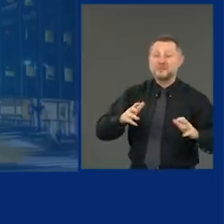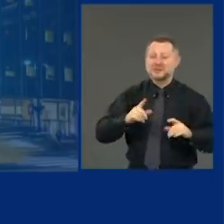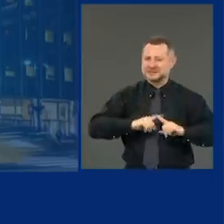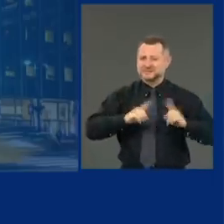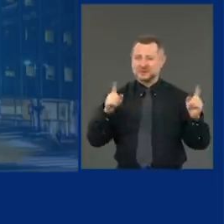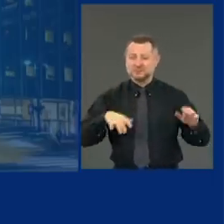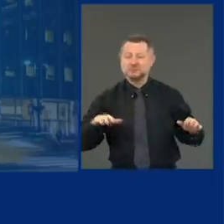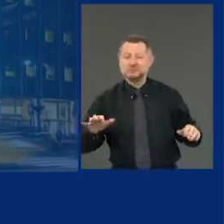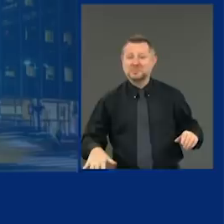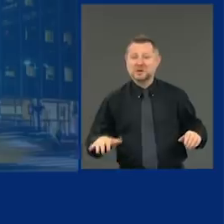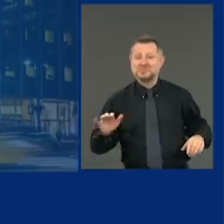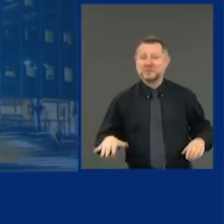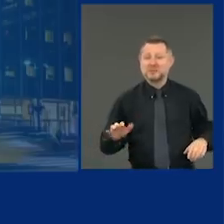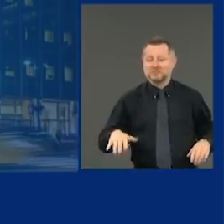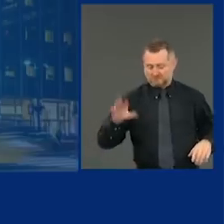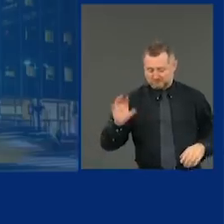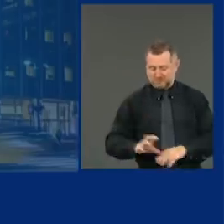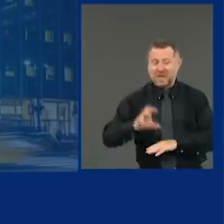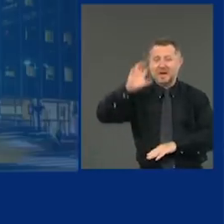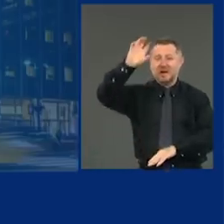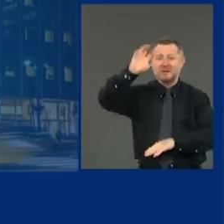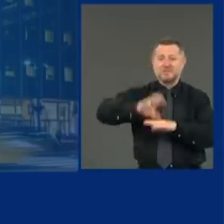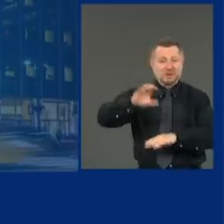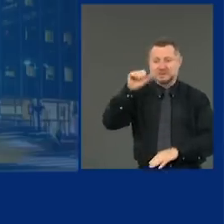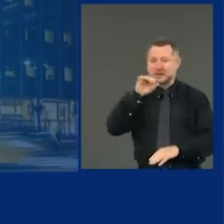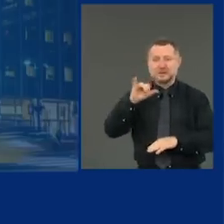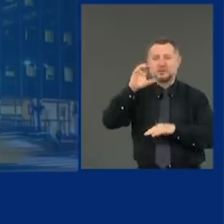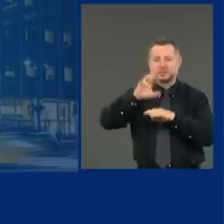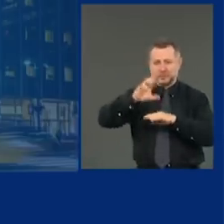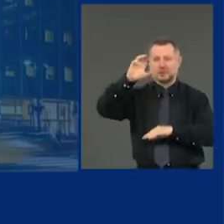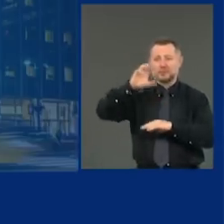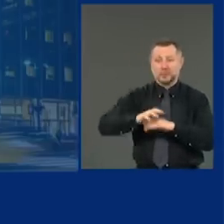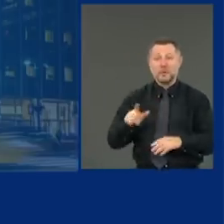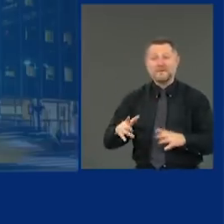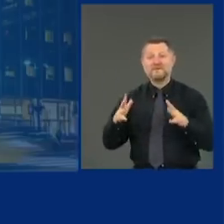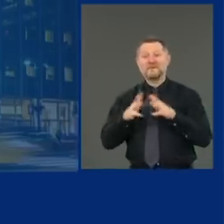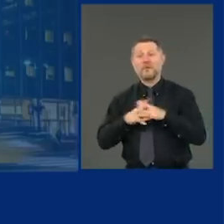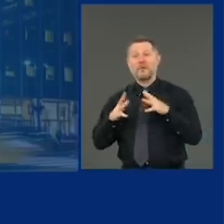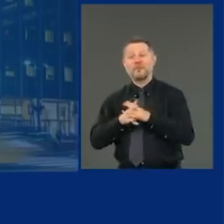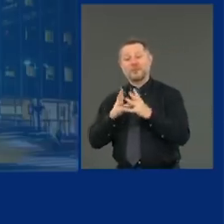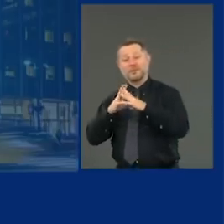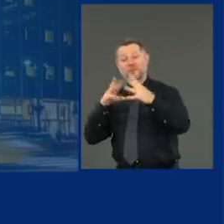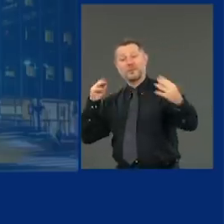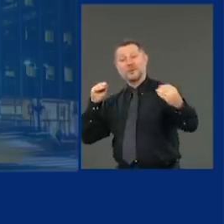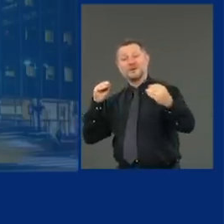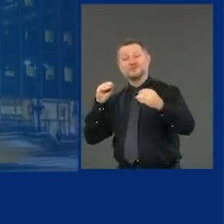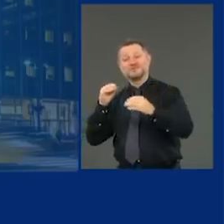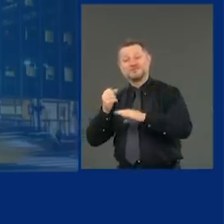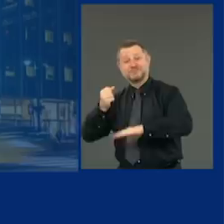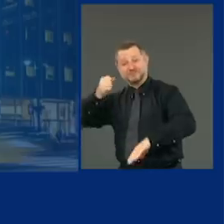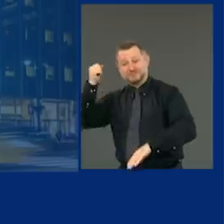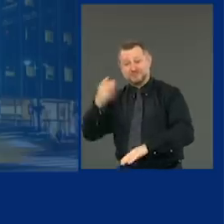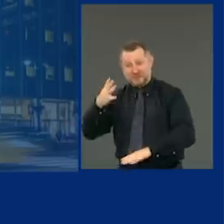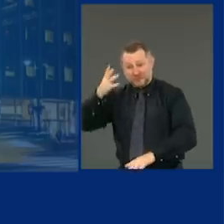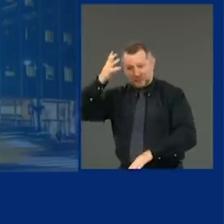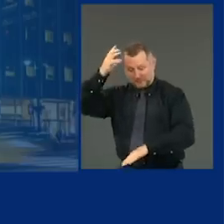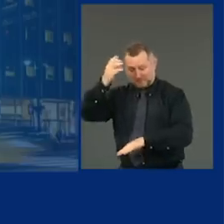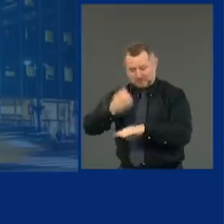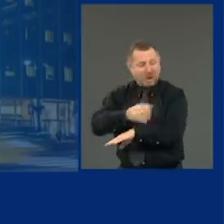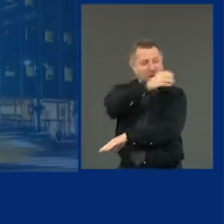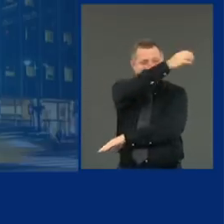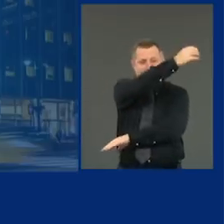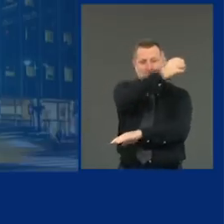up. It's like dropping a football. You drop a football, depending on how it hits, it goes off on different